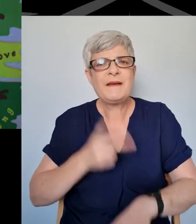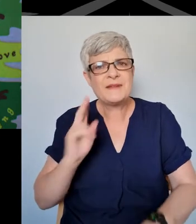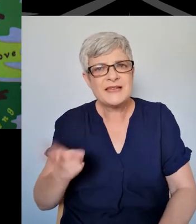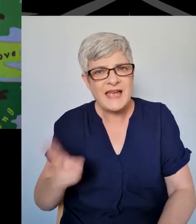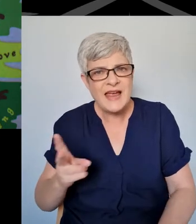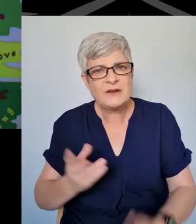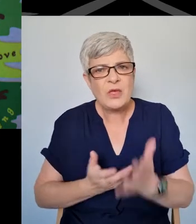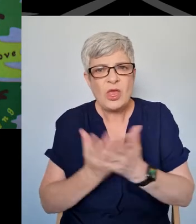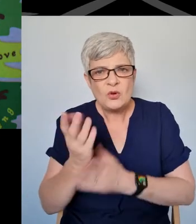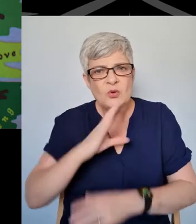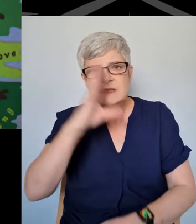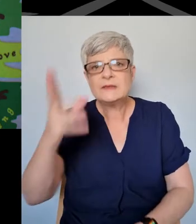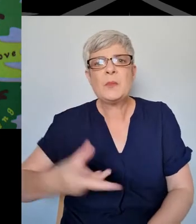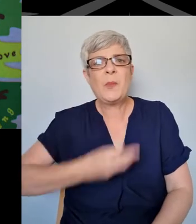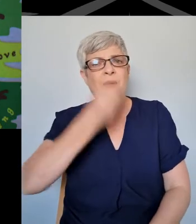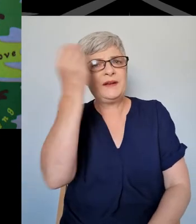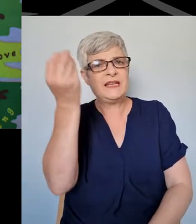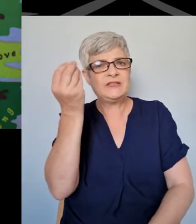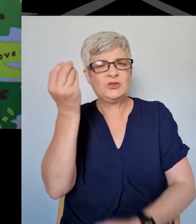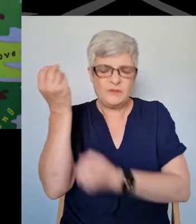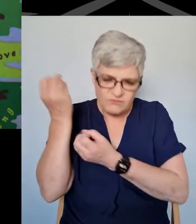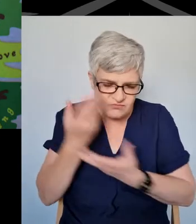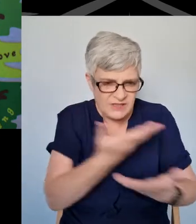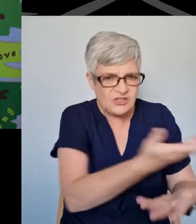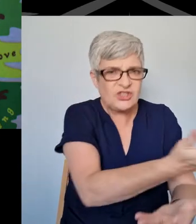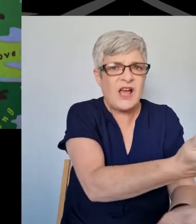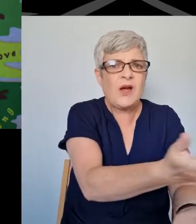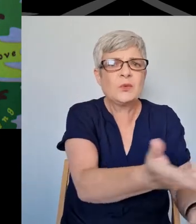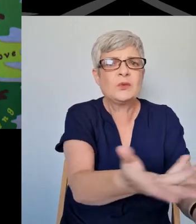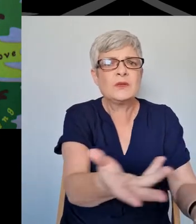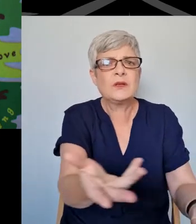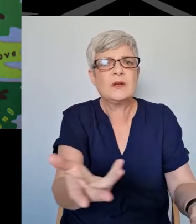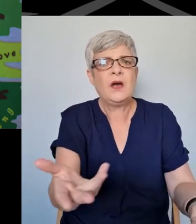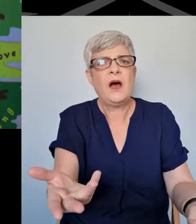you have reached out to us, so often